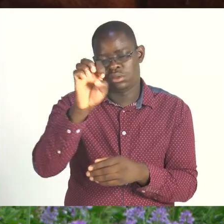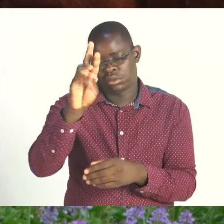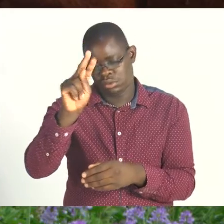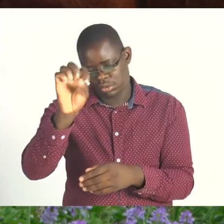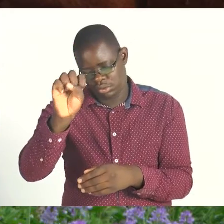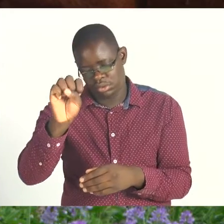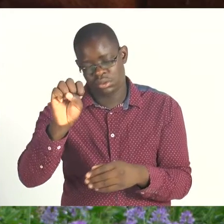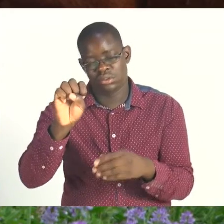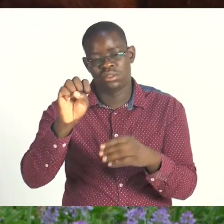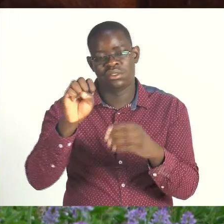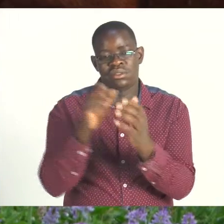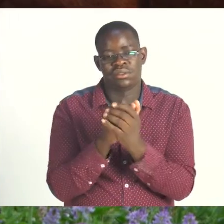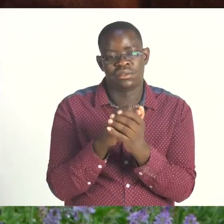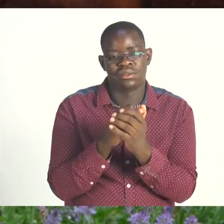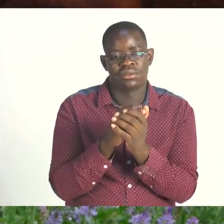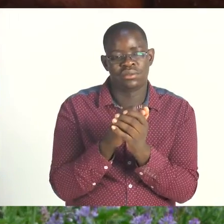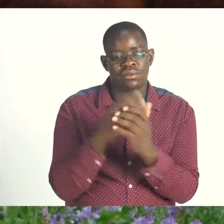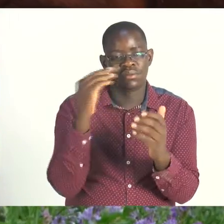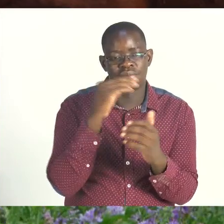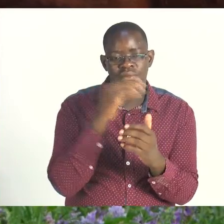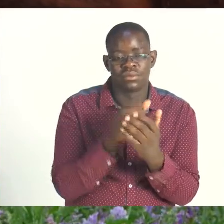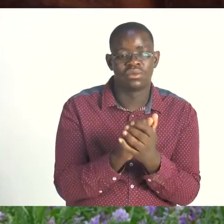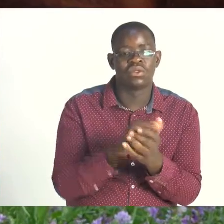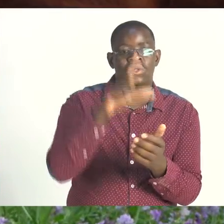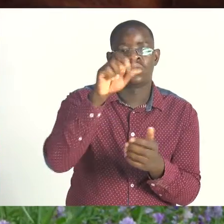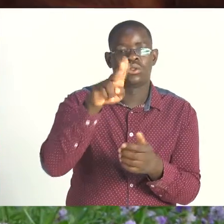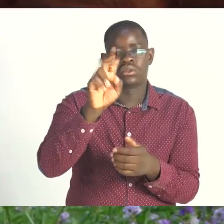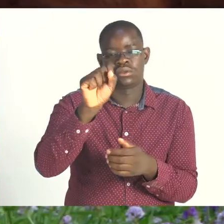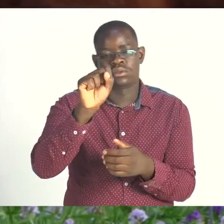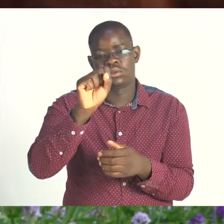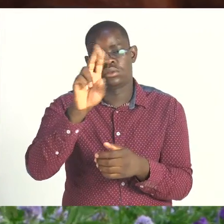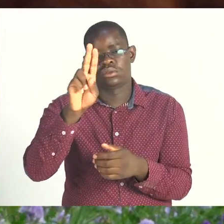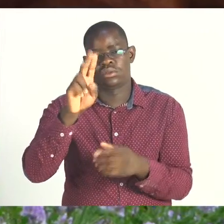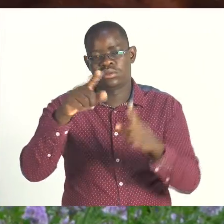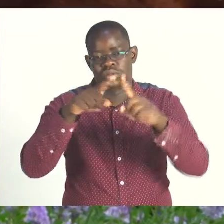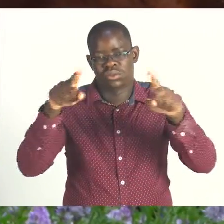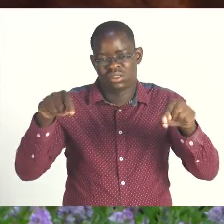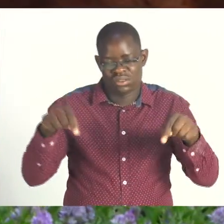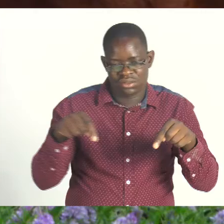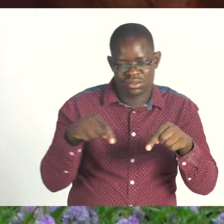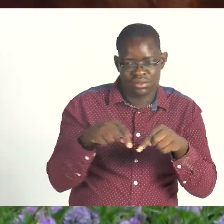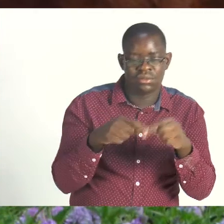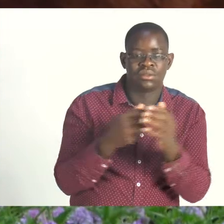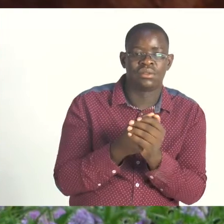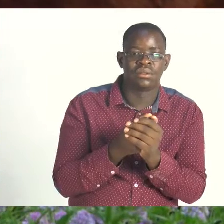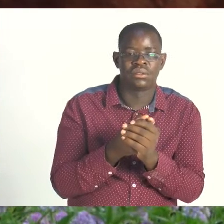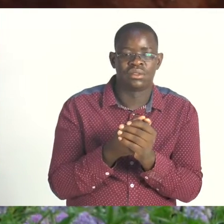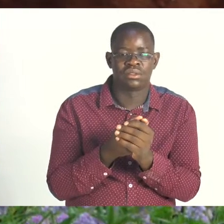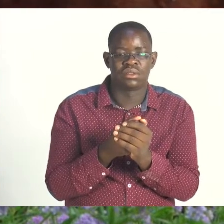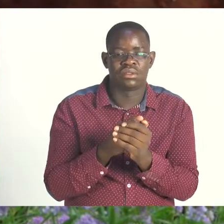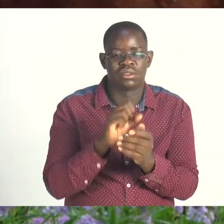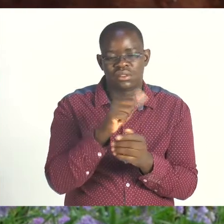popular legumes utilized by animals. Lucerne is mostly planted and dried as lucerne hay. It is